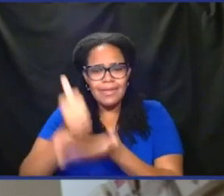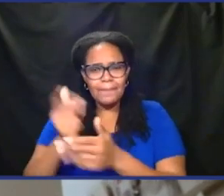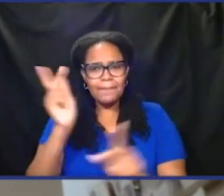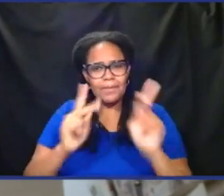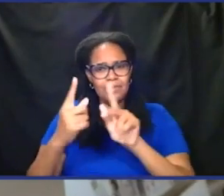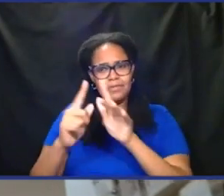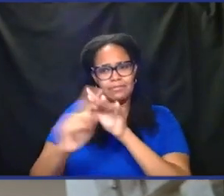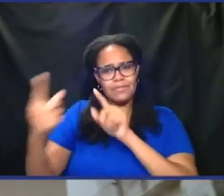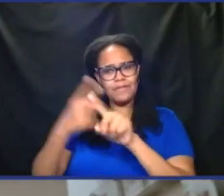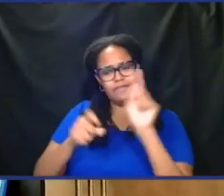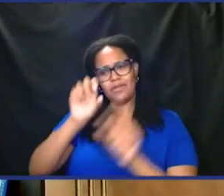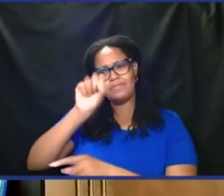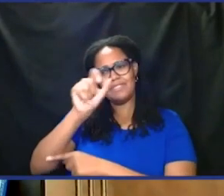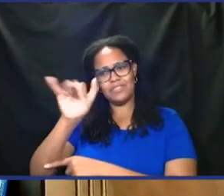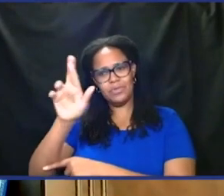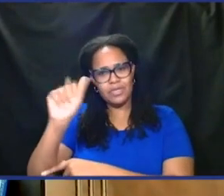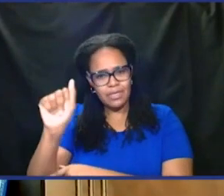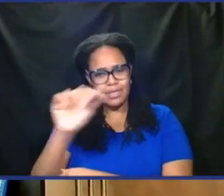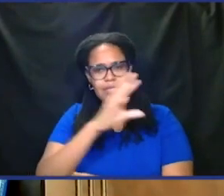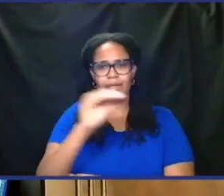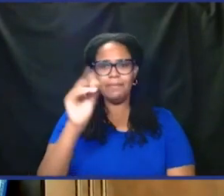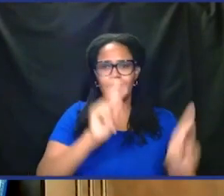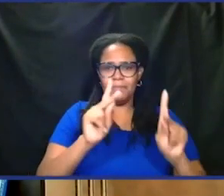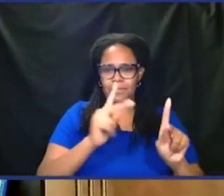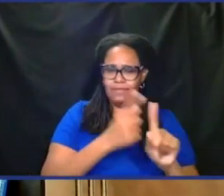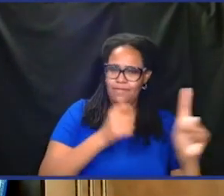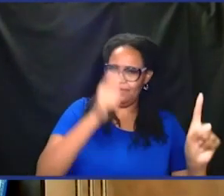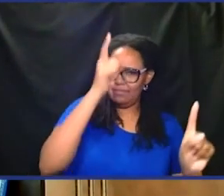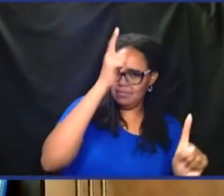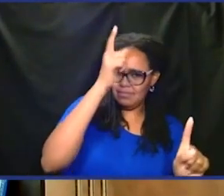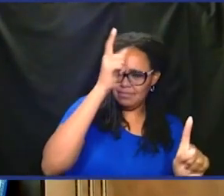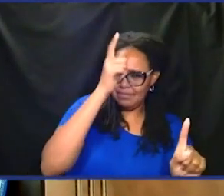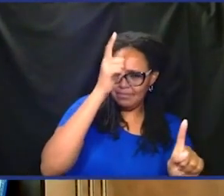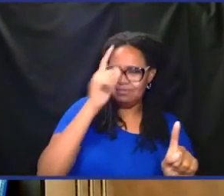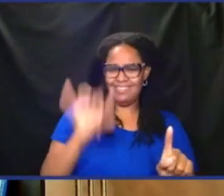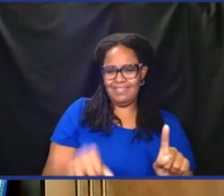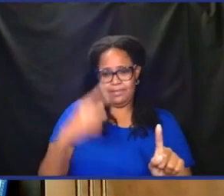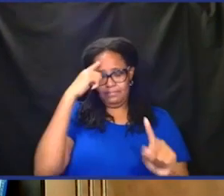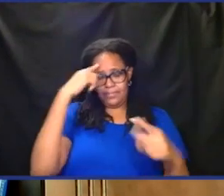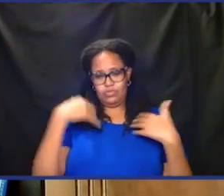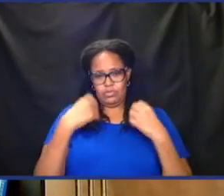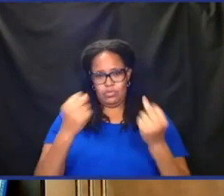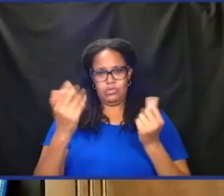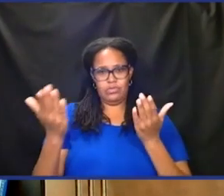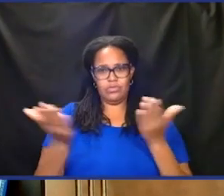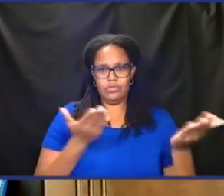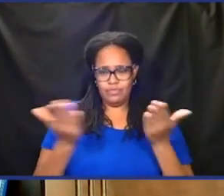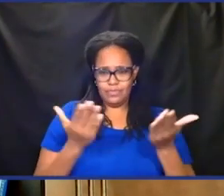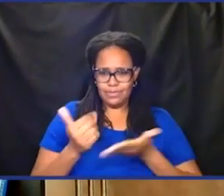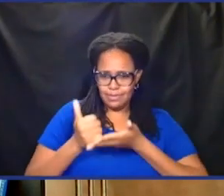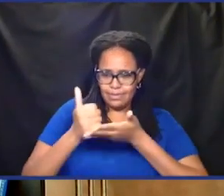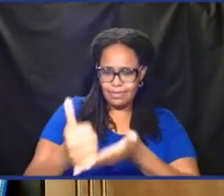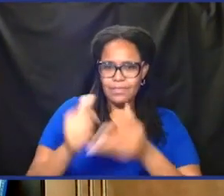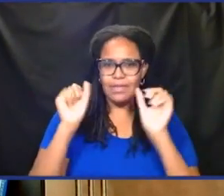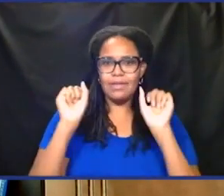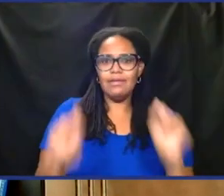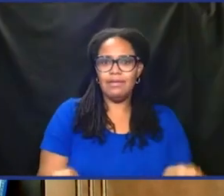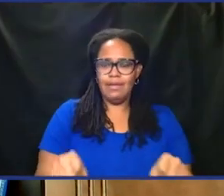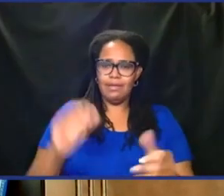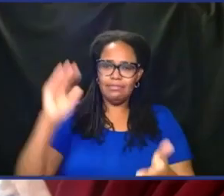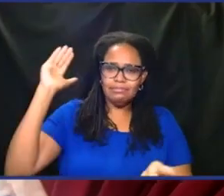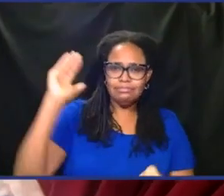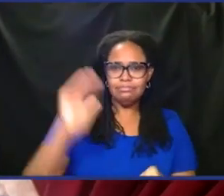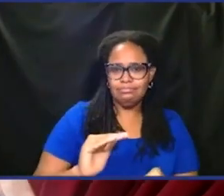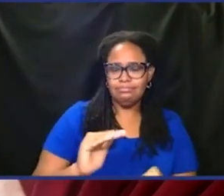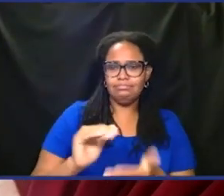and Jordanians. Americares added mental health services to an existing chronic disease program, resulting in health